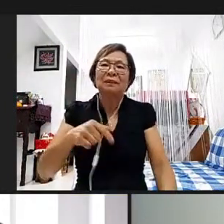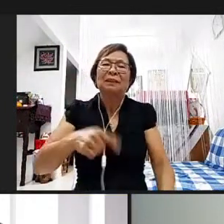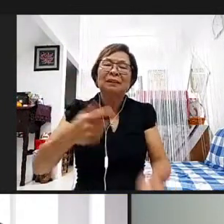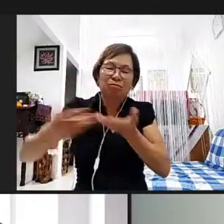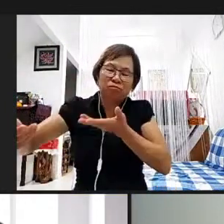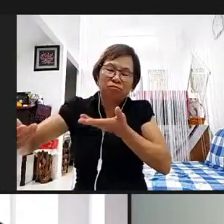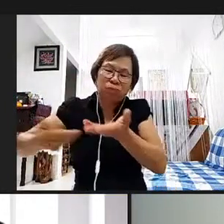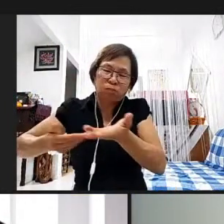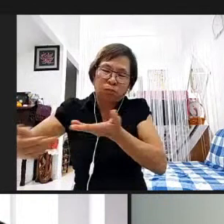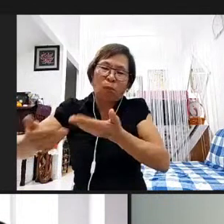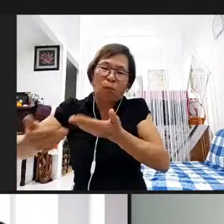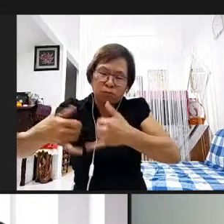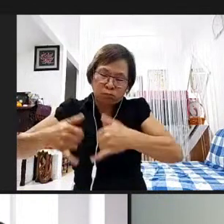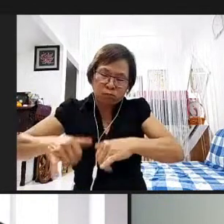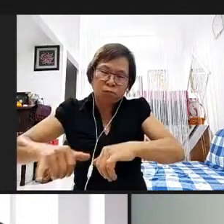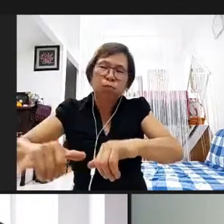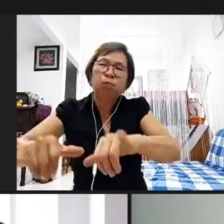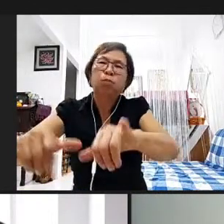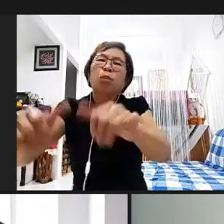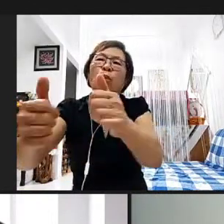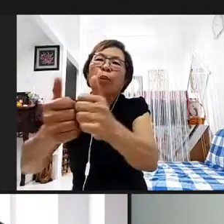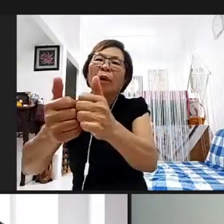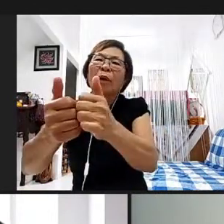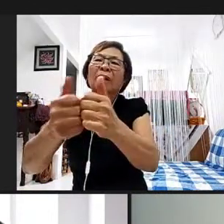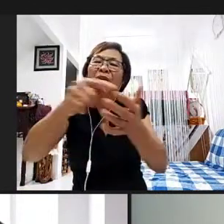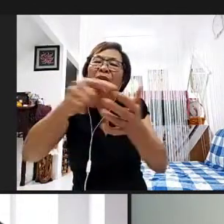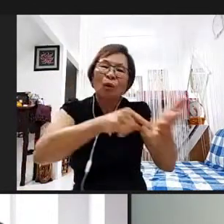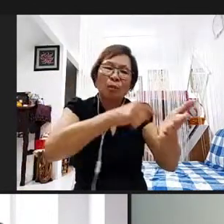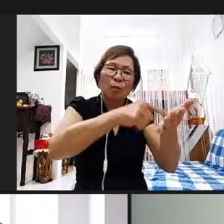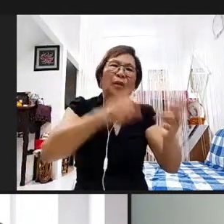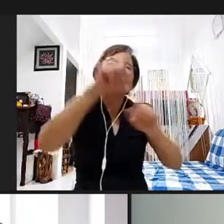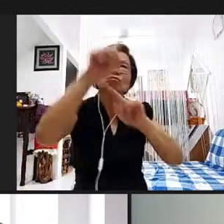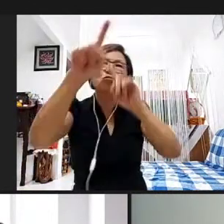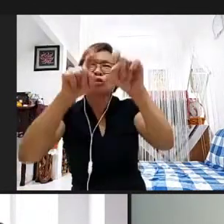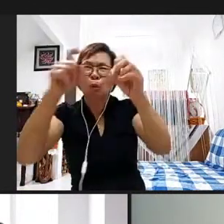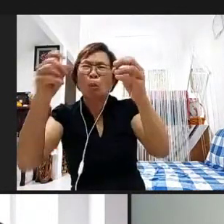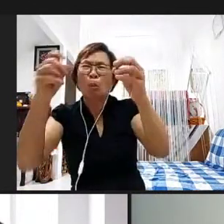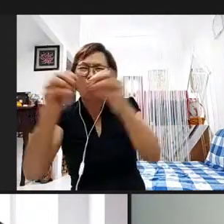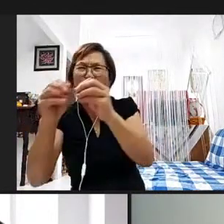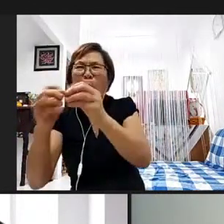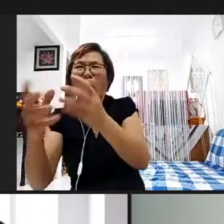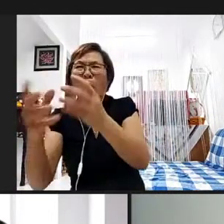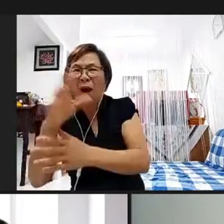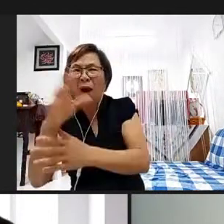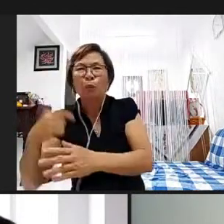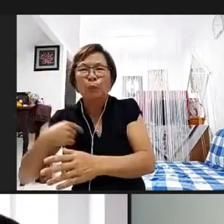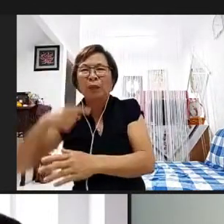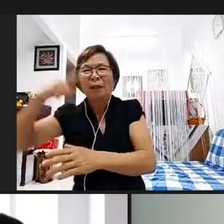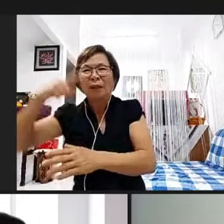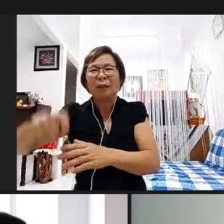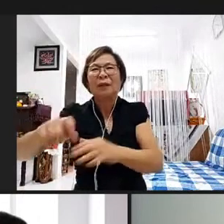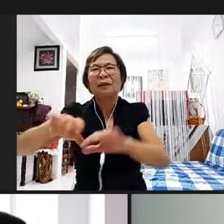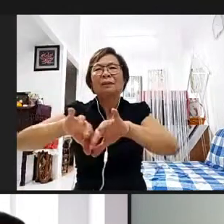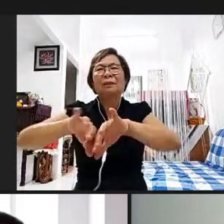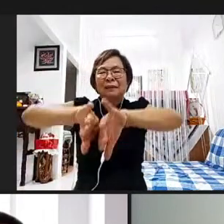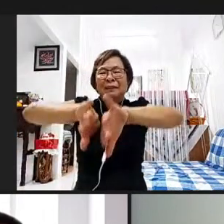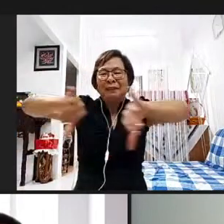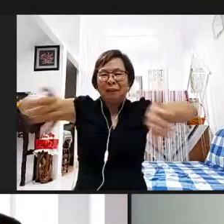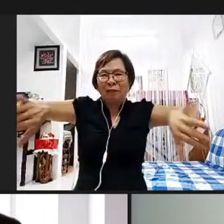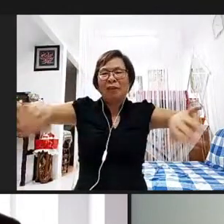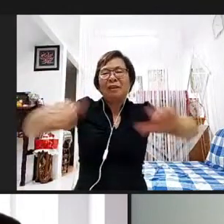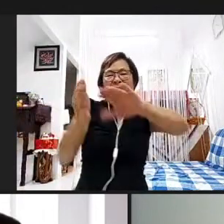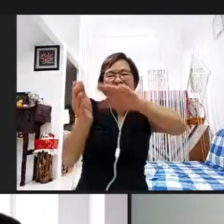is still ongoing with comments and questions coming in, and we may need to have a separate dialogue